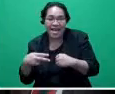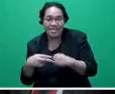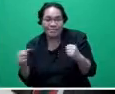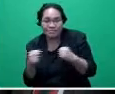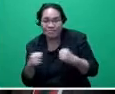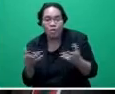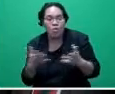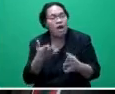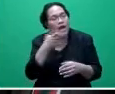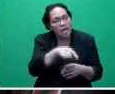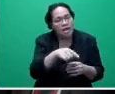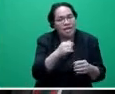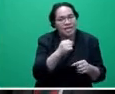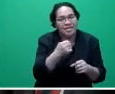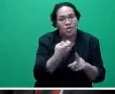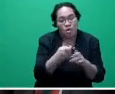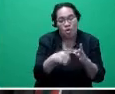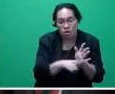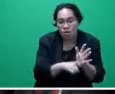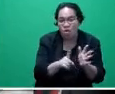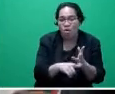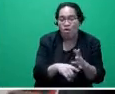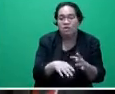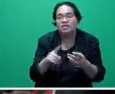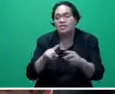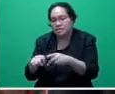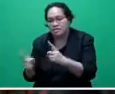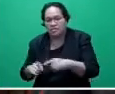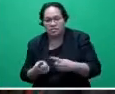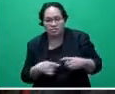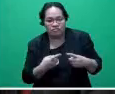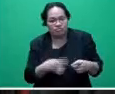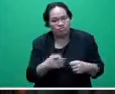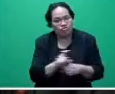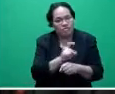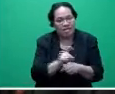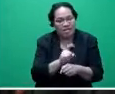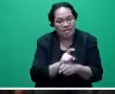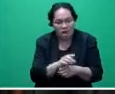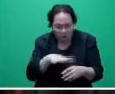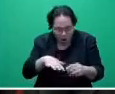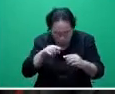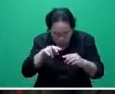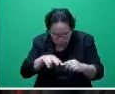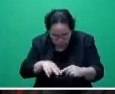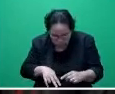and Koro. Completion of Wayne Bakasi staff quarters, and his final payment is all inclusive, 110, all in RIE. It's